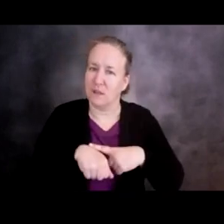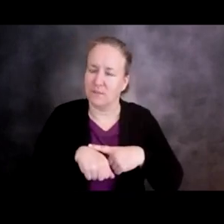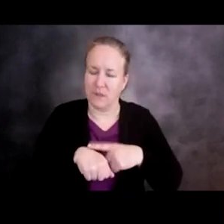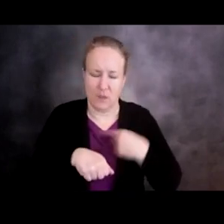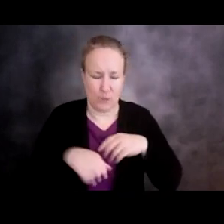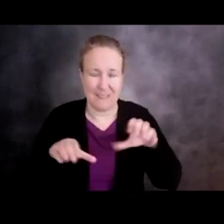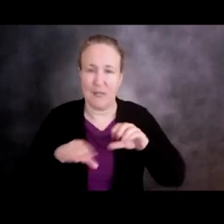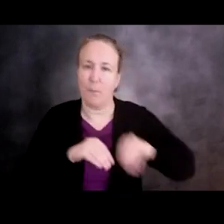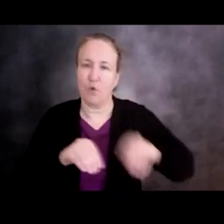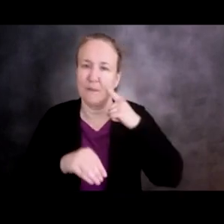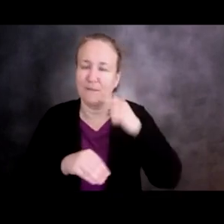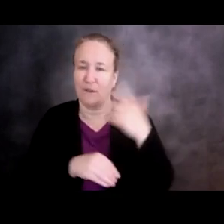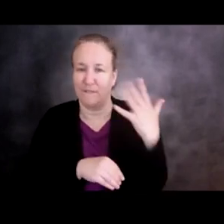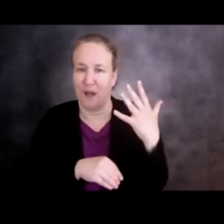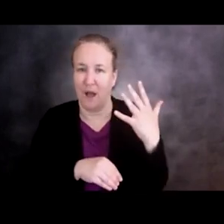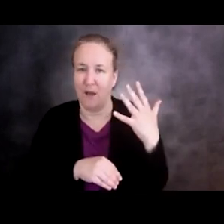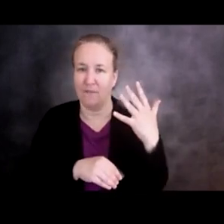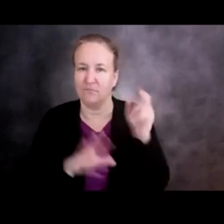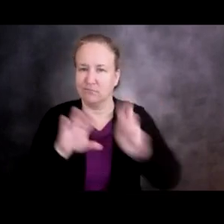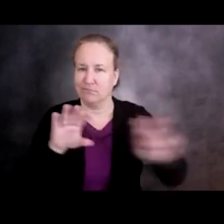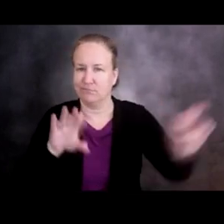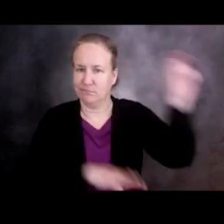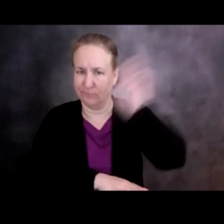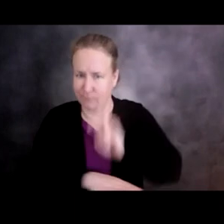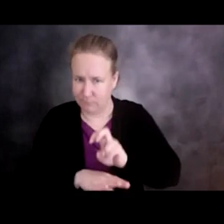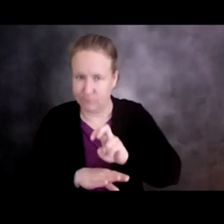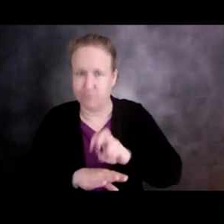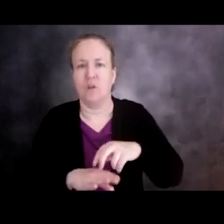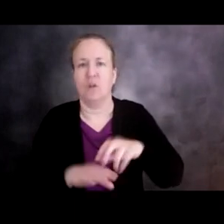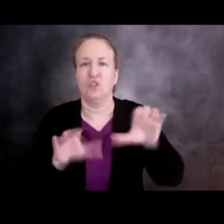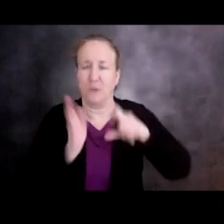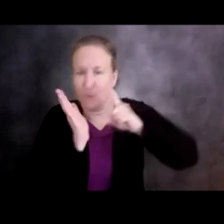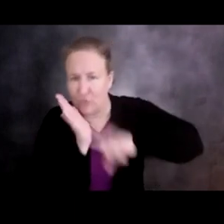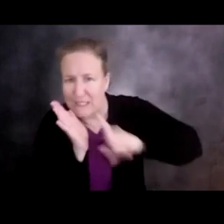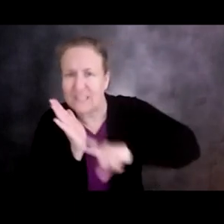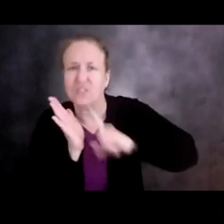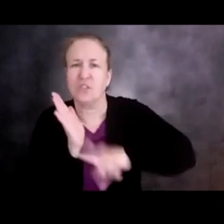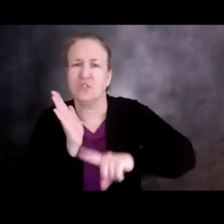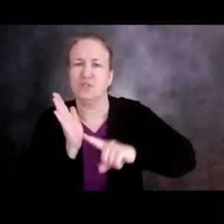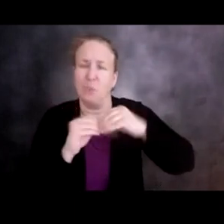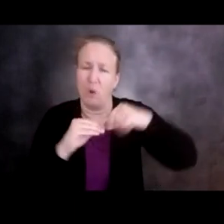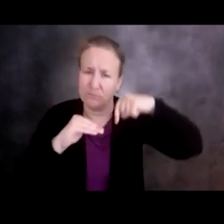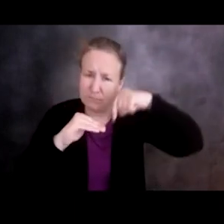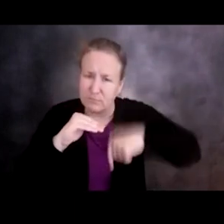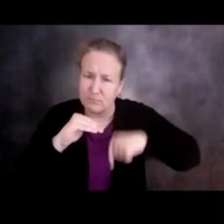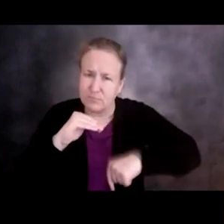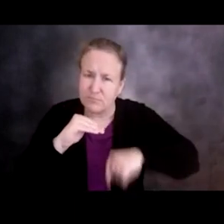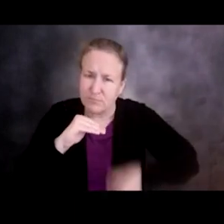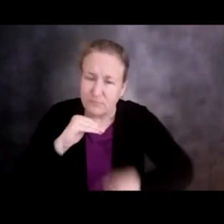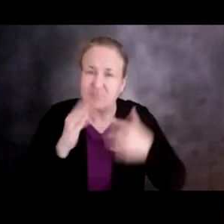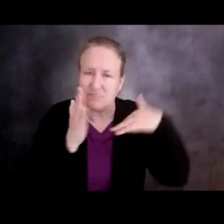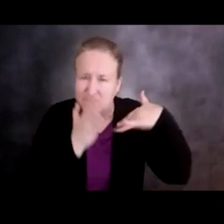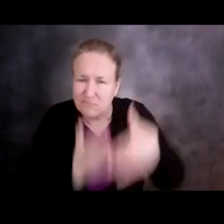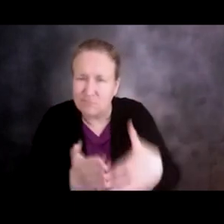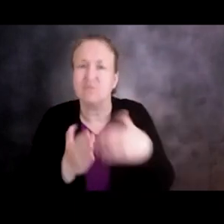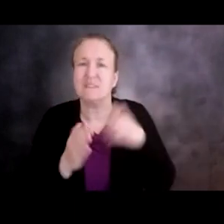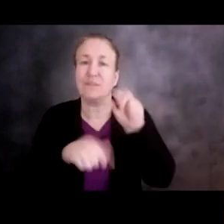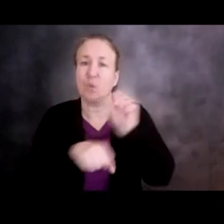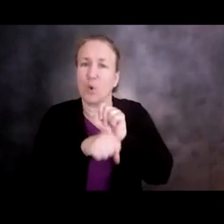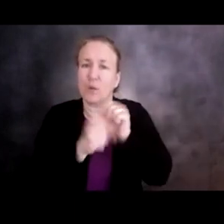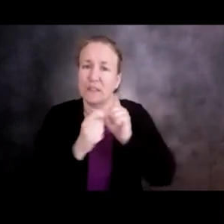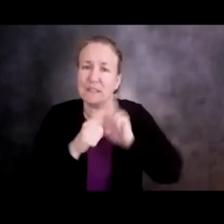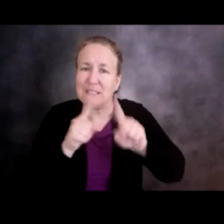Movement for Five on the road and going home and doing the research to dive even more into it. And even like with working with